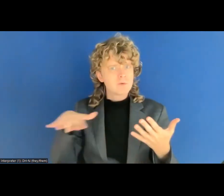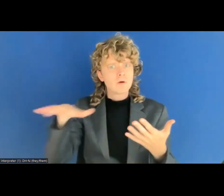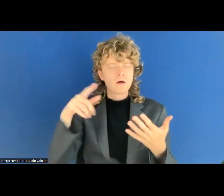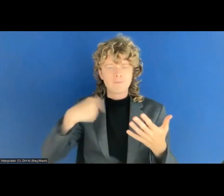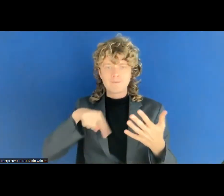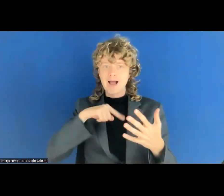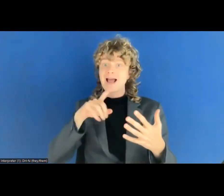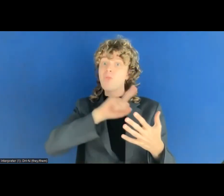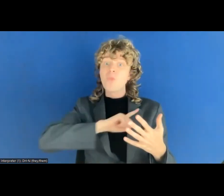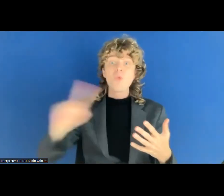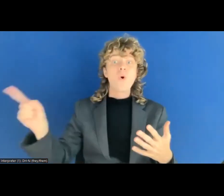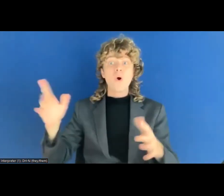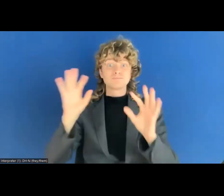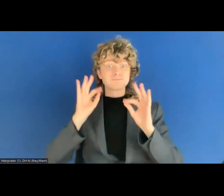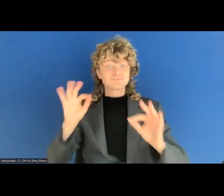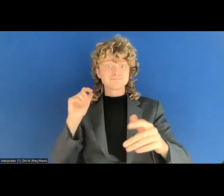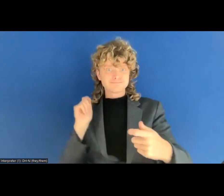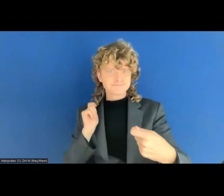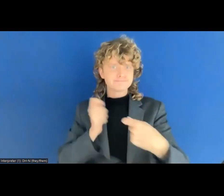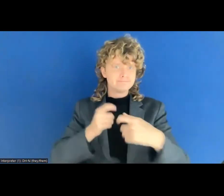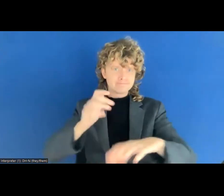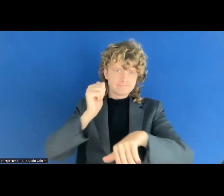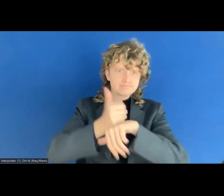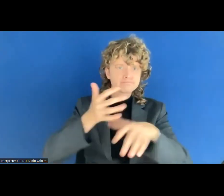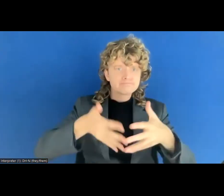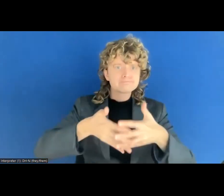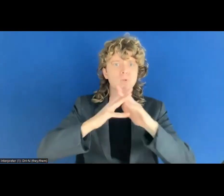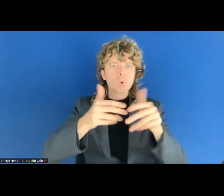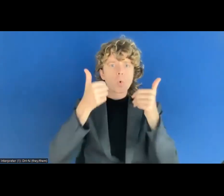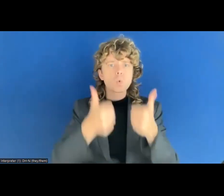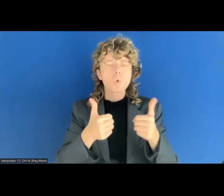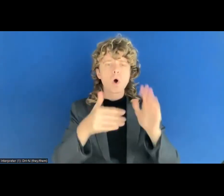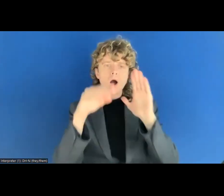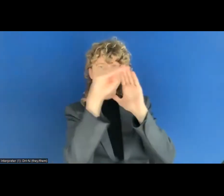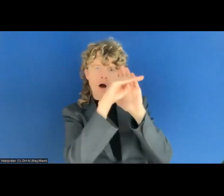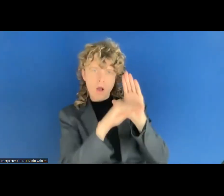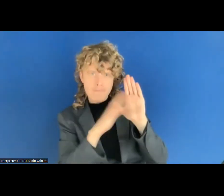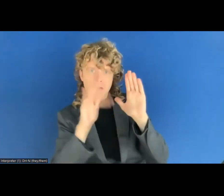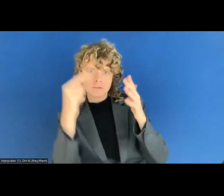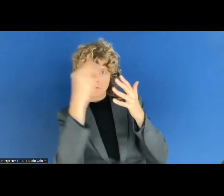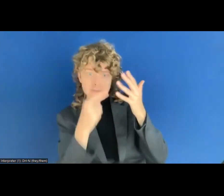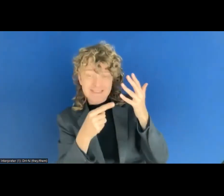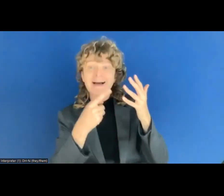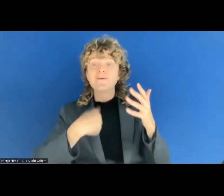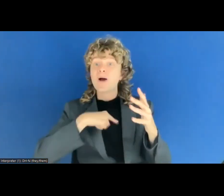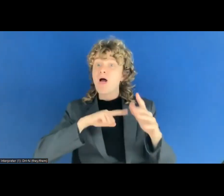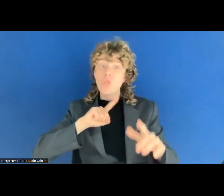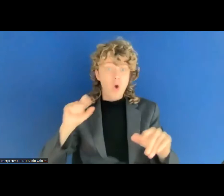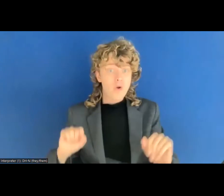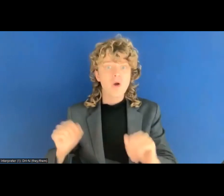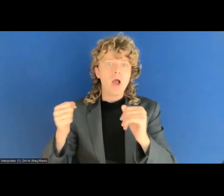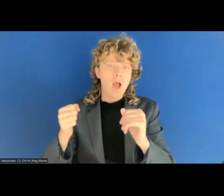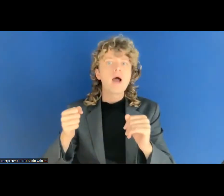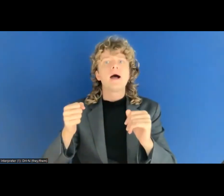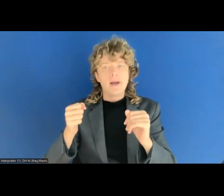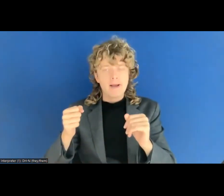to kind of get going with this or understanding. So I think that was in connection to how to make them more useful or understandable. And I